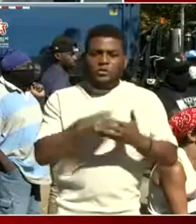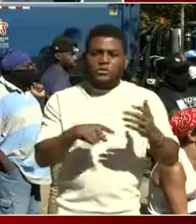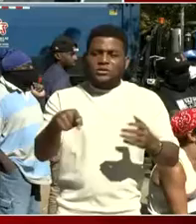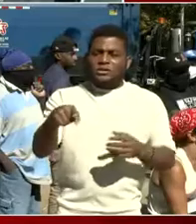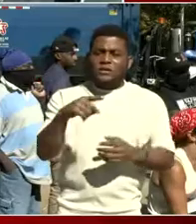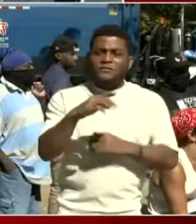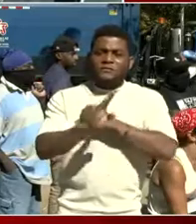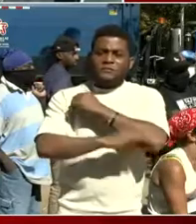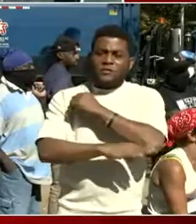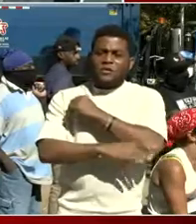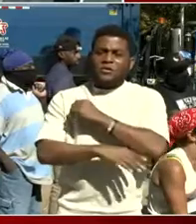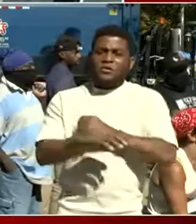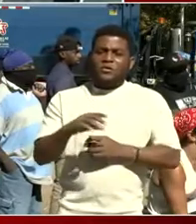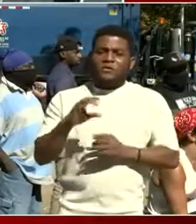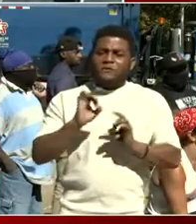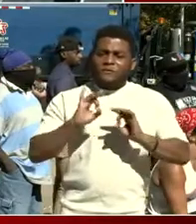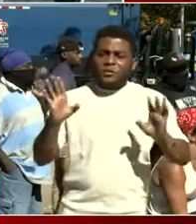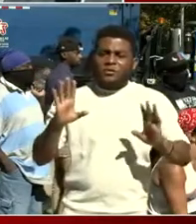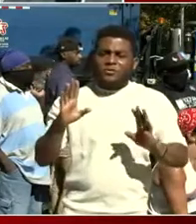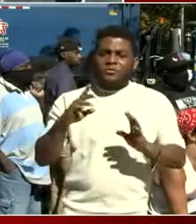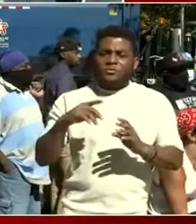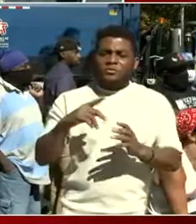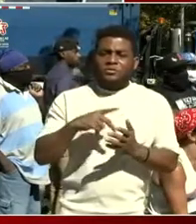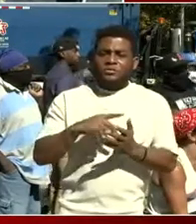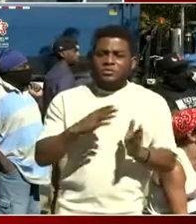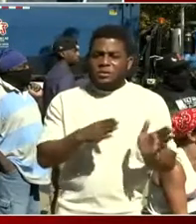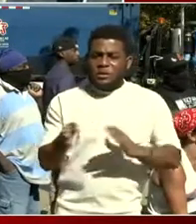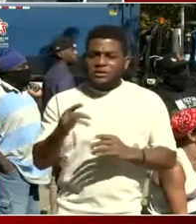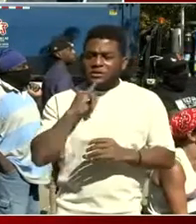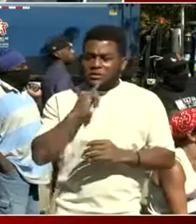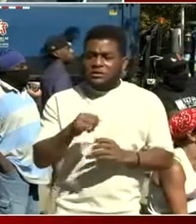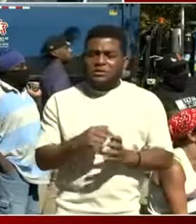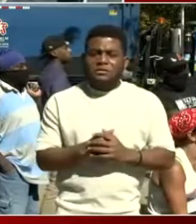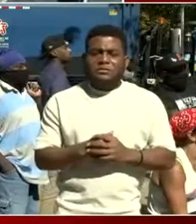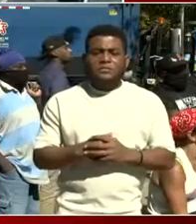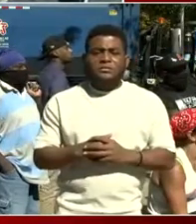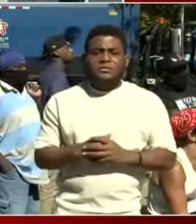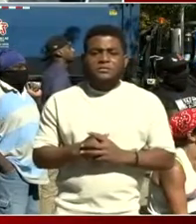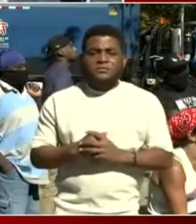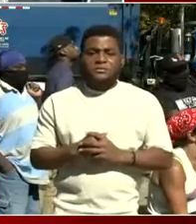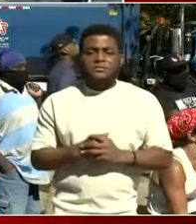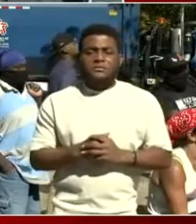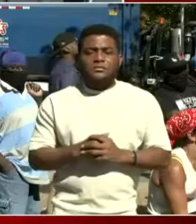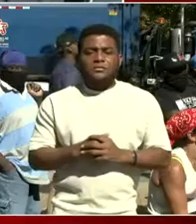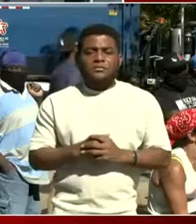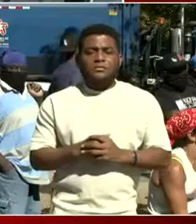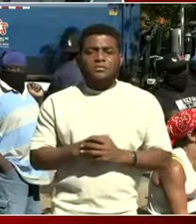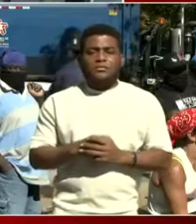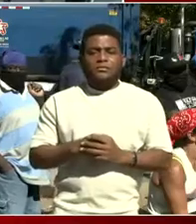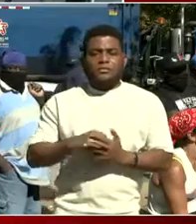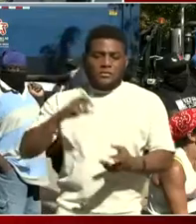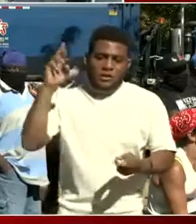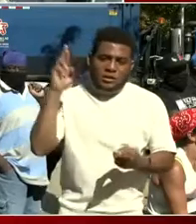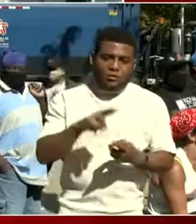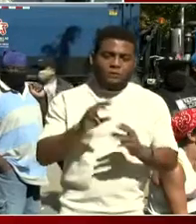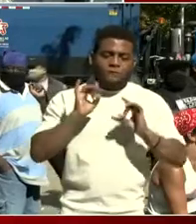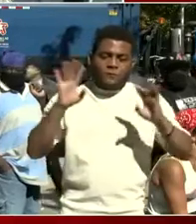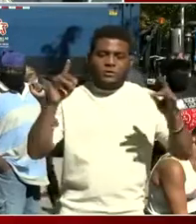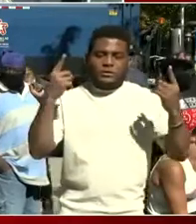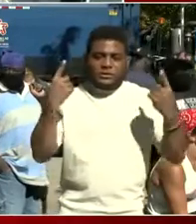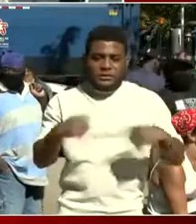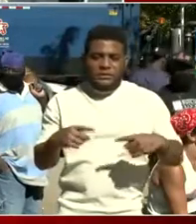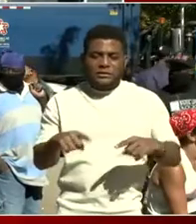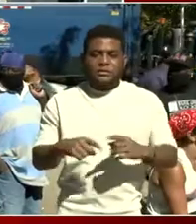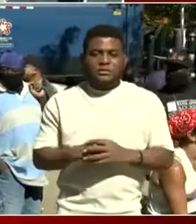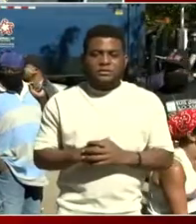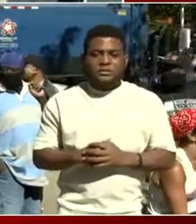have responsibility for an area. And again, the goal is to make residents safe, to make sure we reduce violent crime, and the focus in on those key individuals